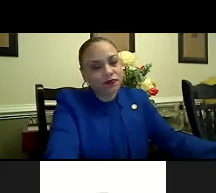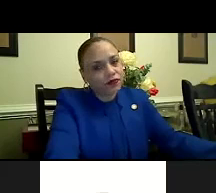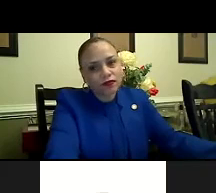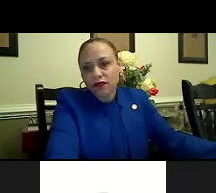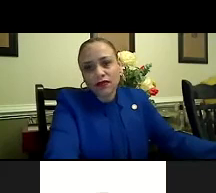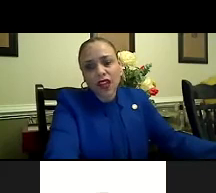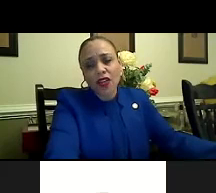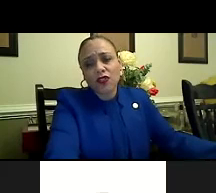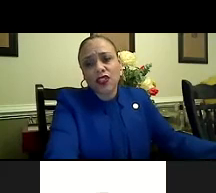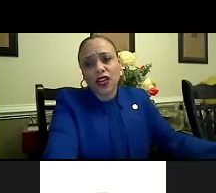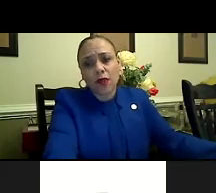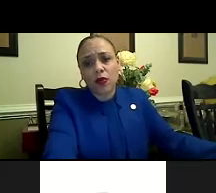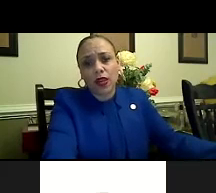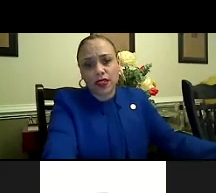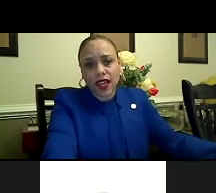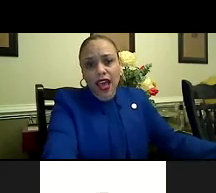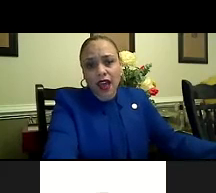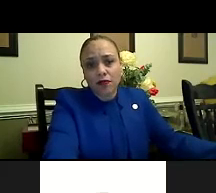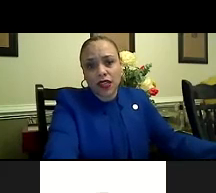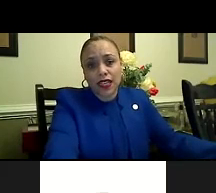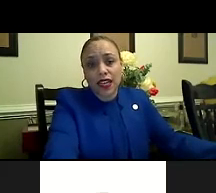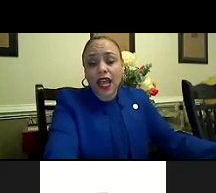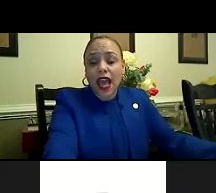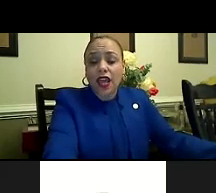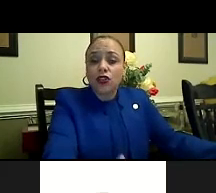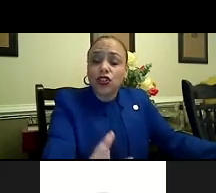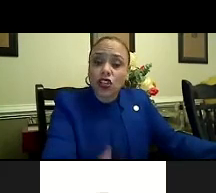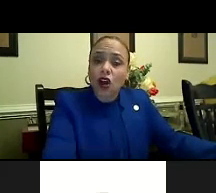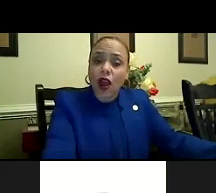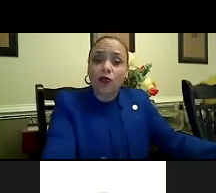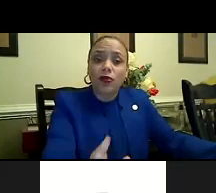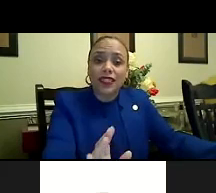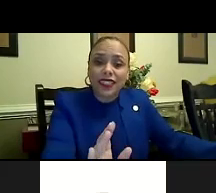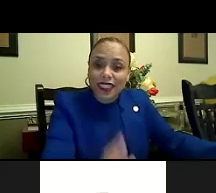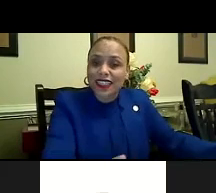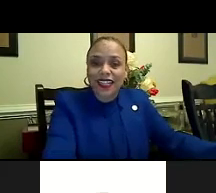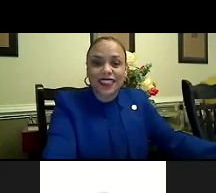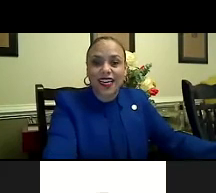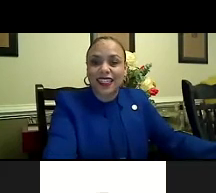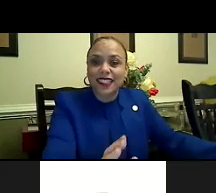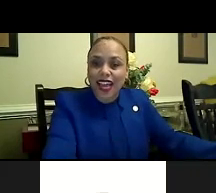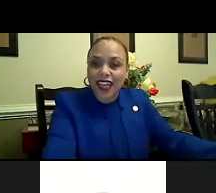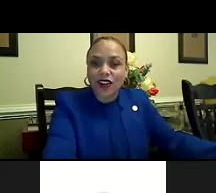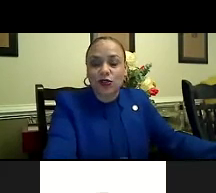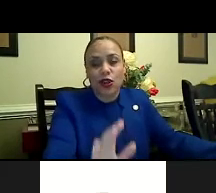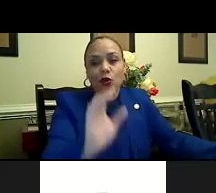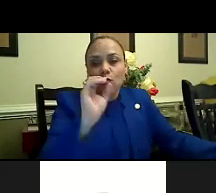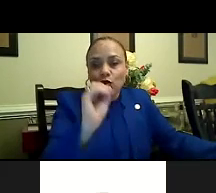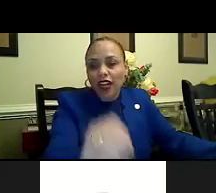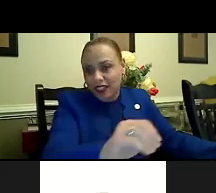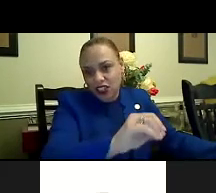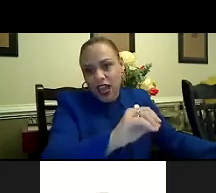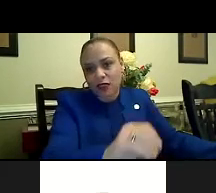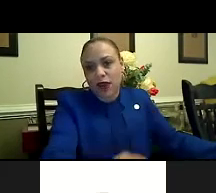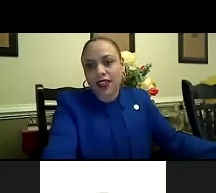and others in the coming weeks and months. And you should know I will be listening intently, taking notes,